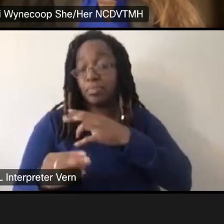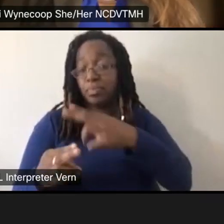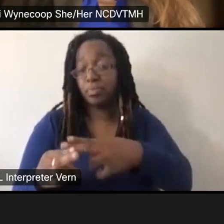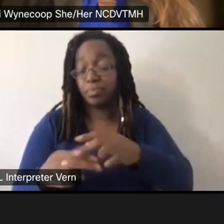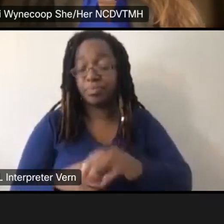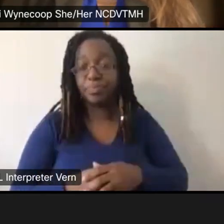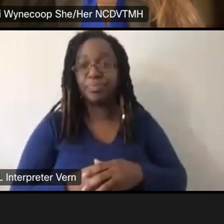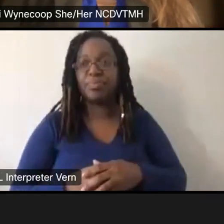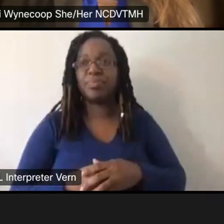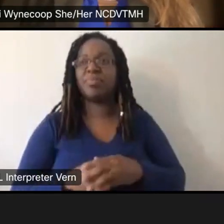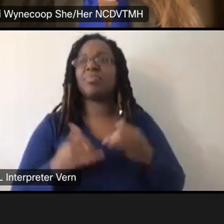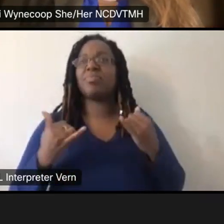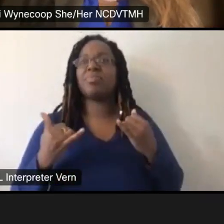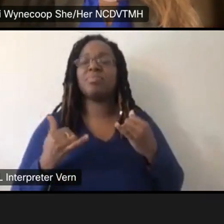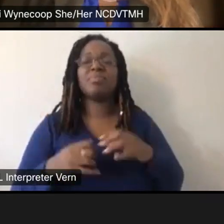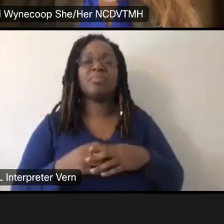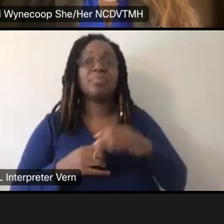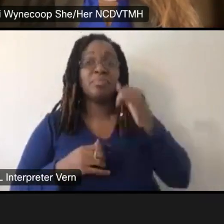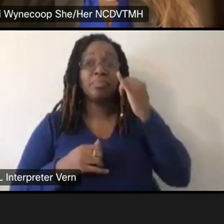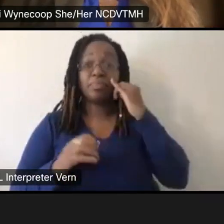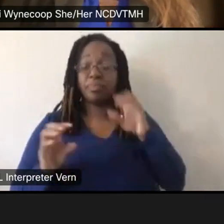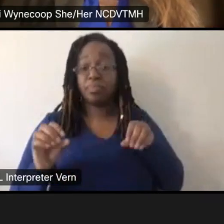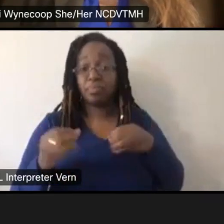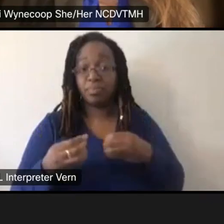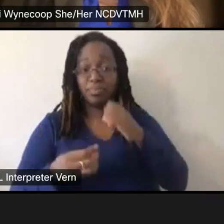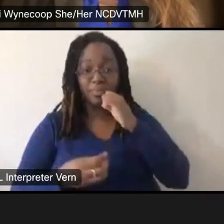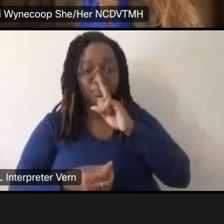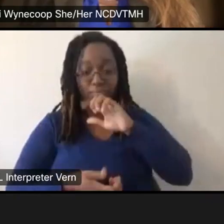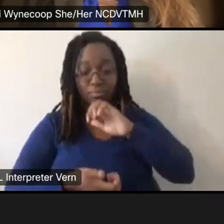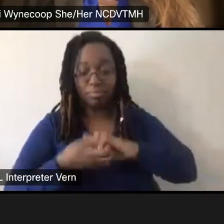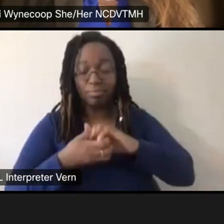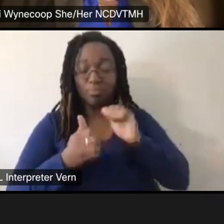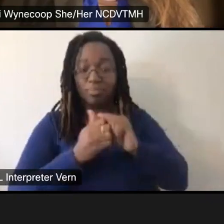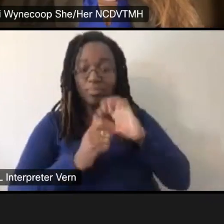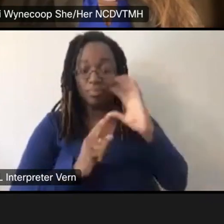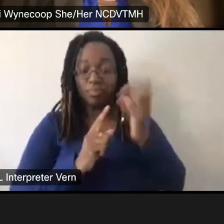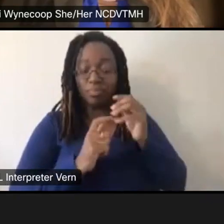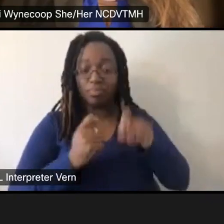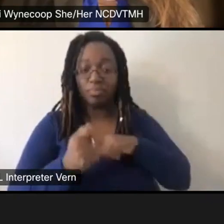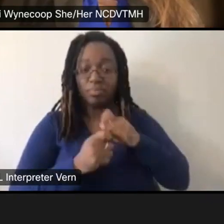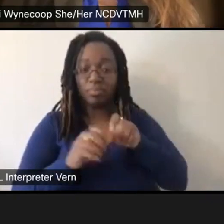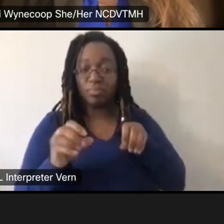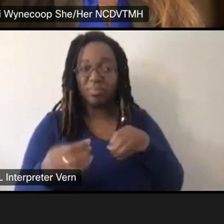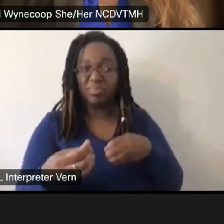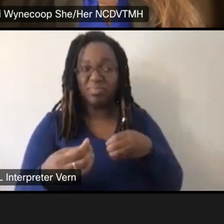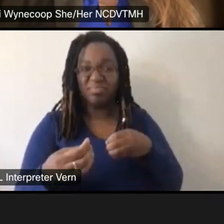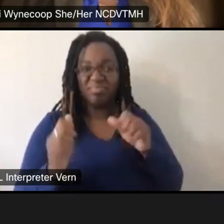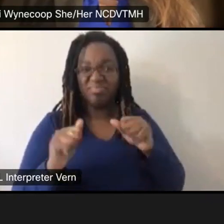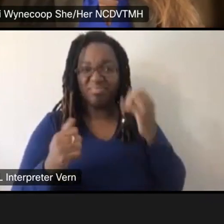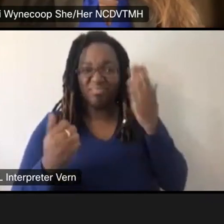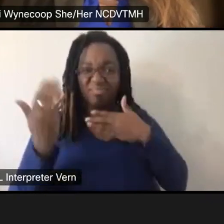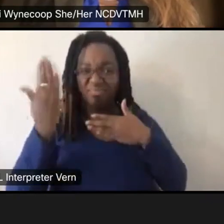say if organizations aren't partnering with a culturally specific organization, they're really missing the market. There's